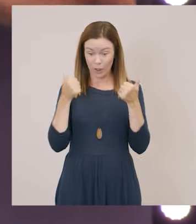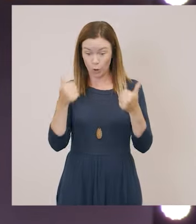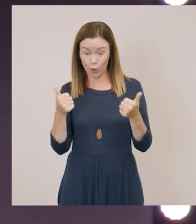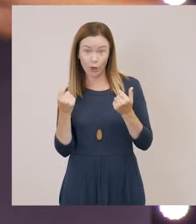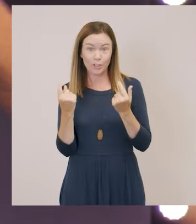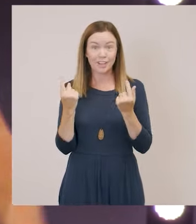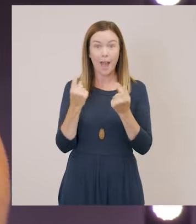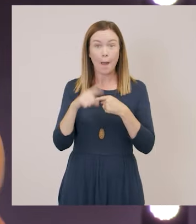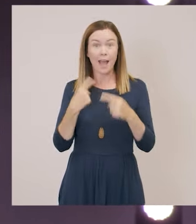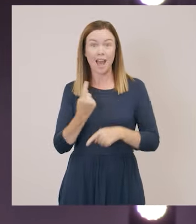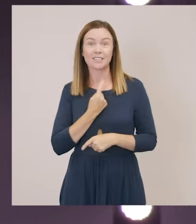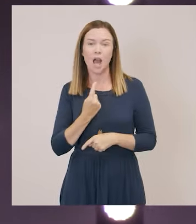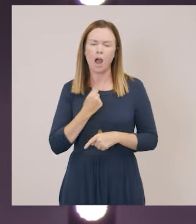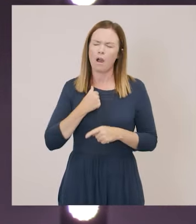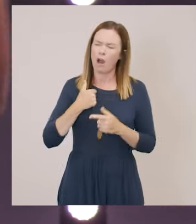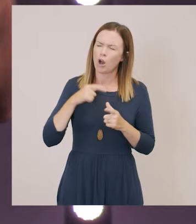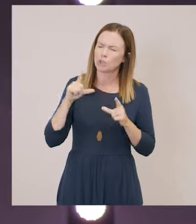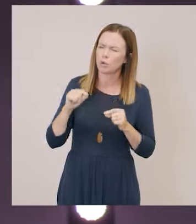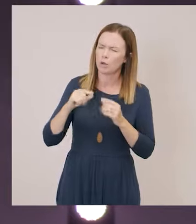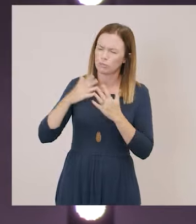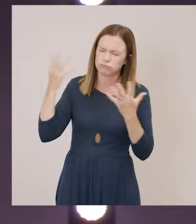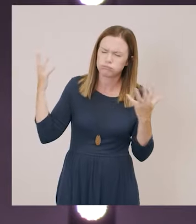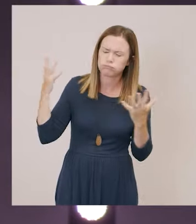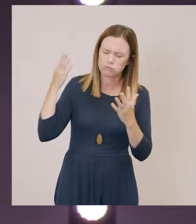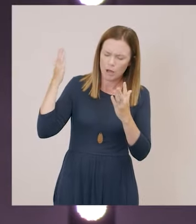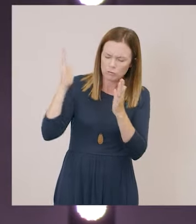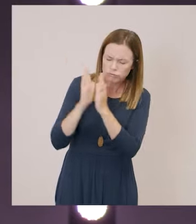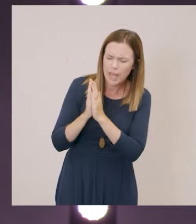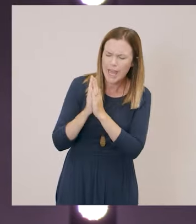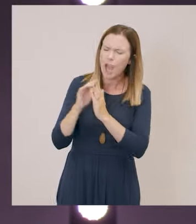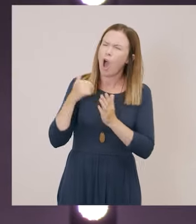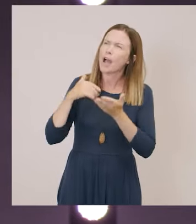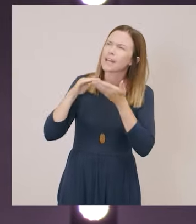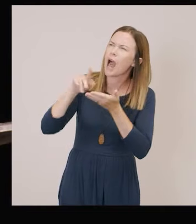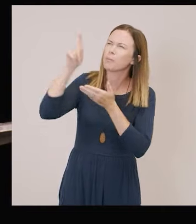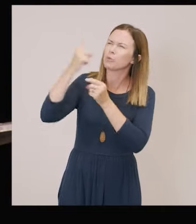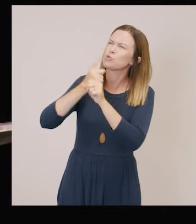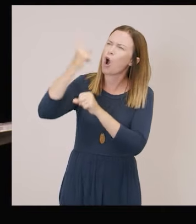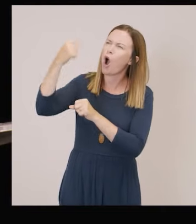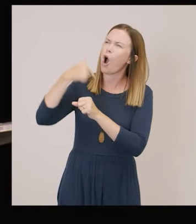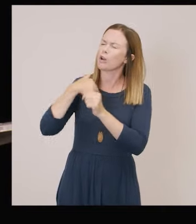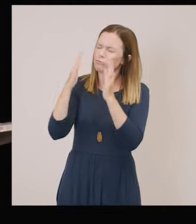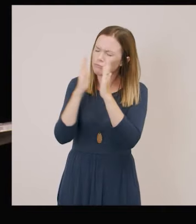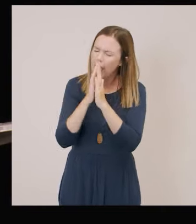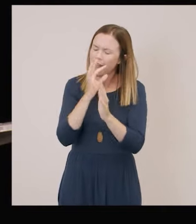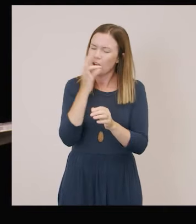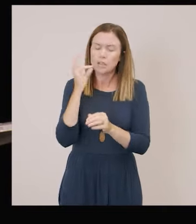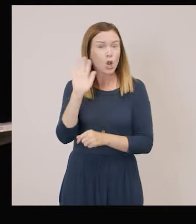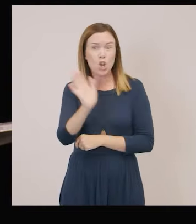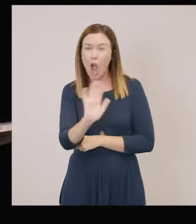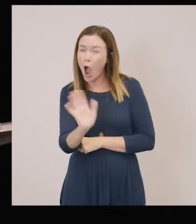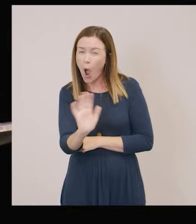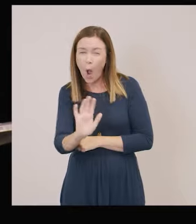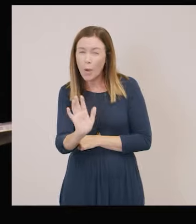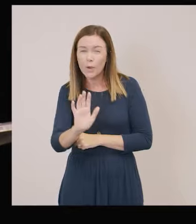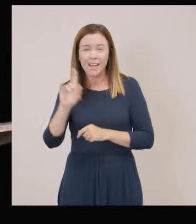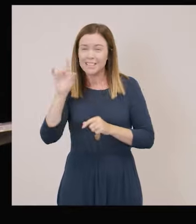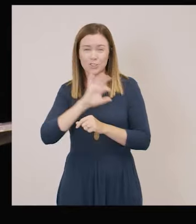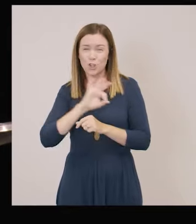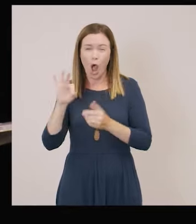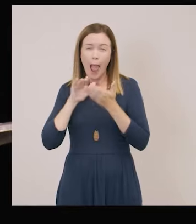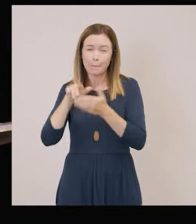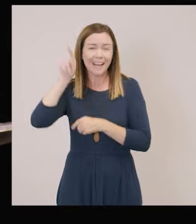these great big intercessory prayers that we're like, it's all right, God, I can help you out with this one. I'm just going to pray and fast and it's all on me. It's completely the other way around.